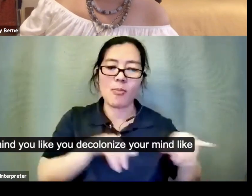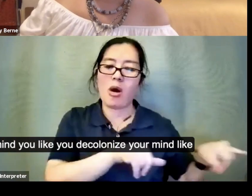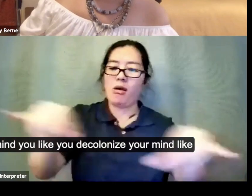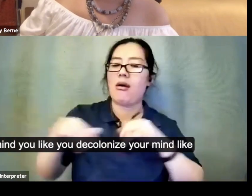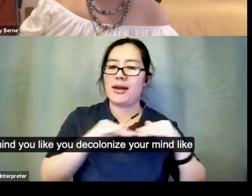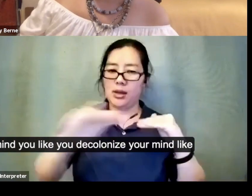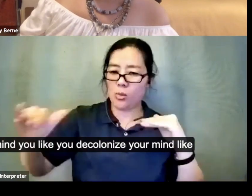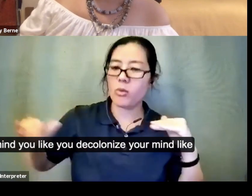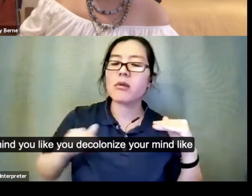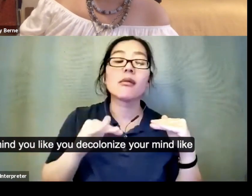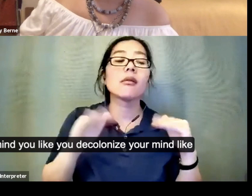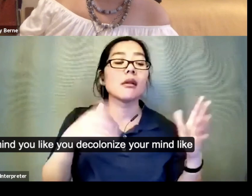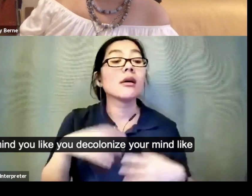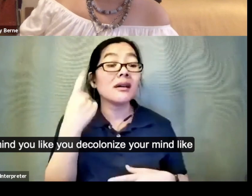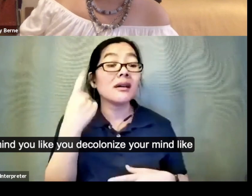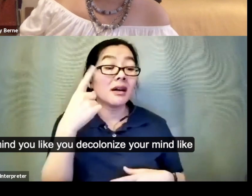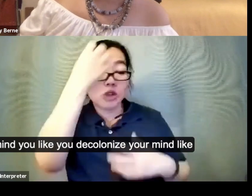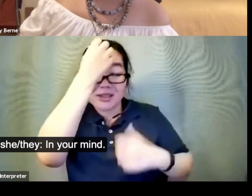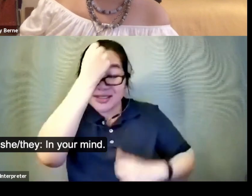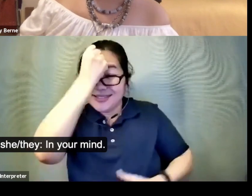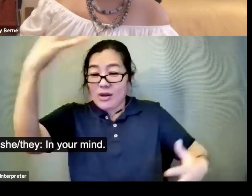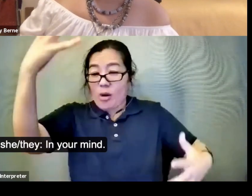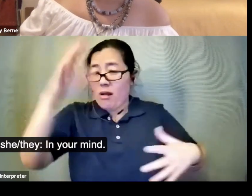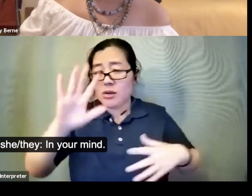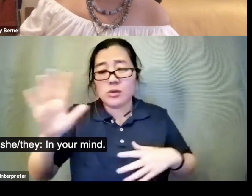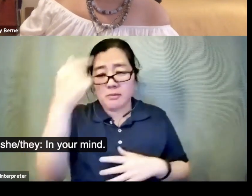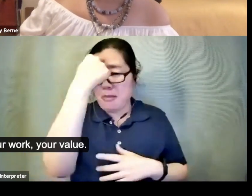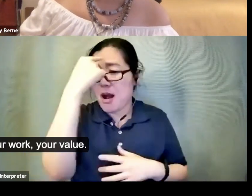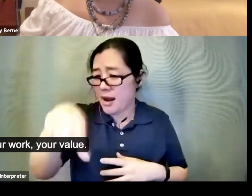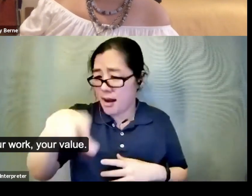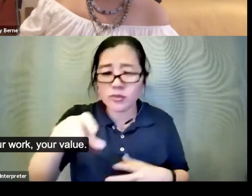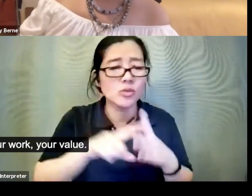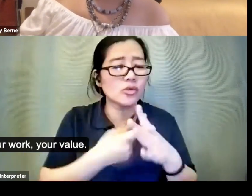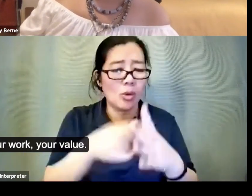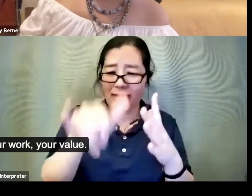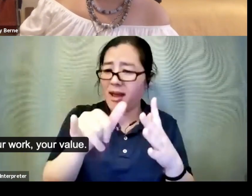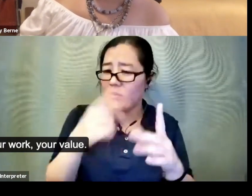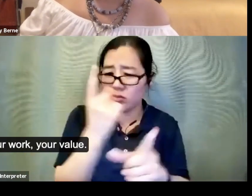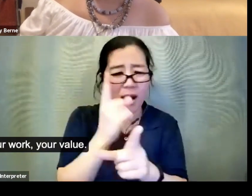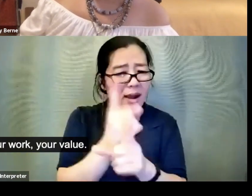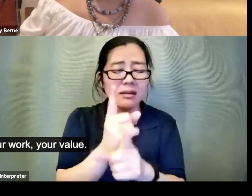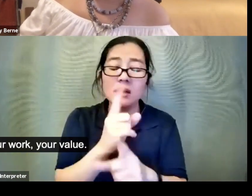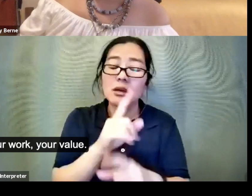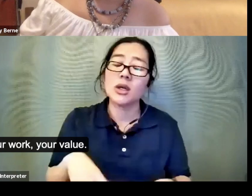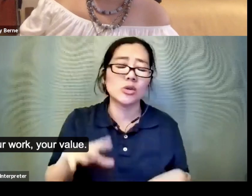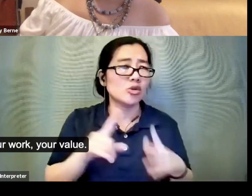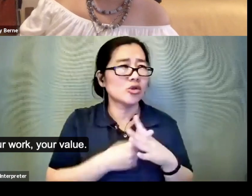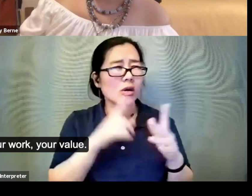in your mind. You decolonize your mind, and like you get your mind around your worth, your